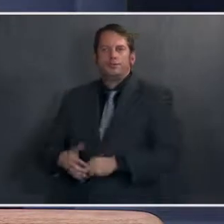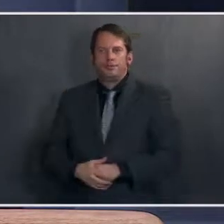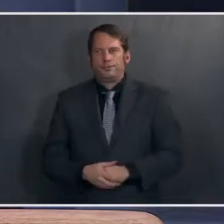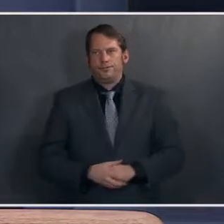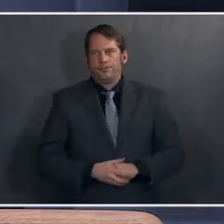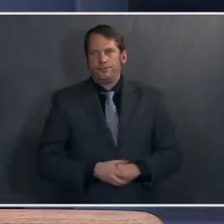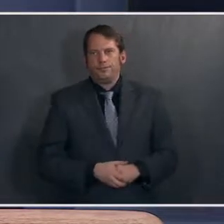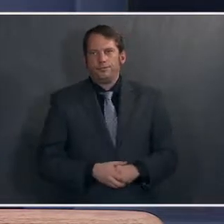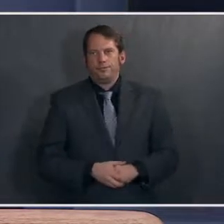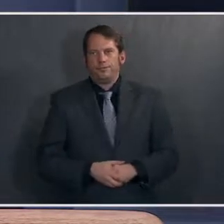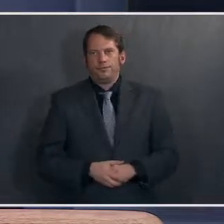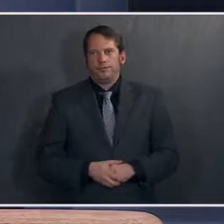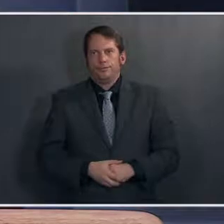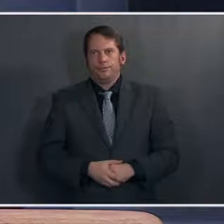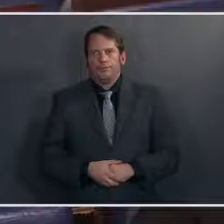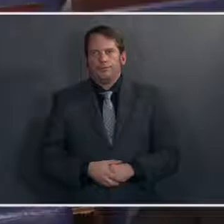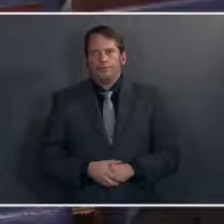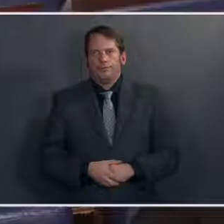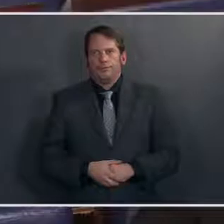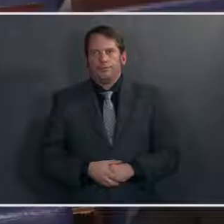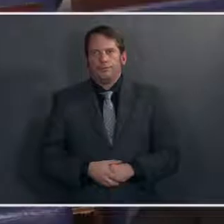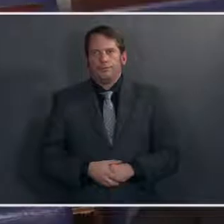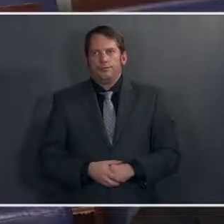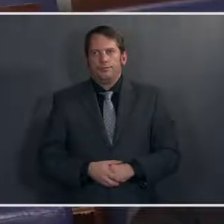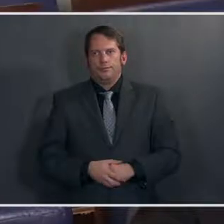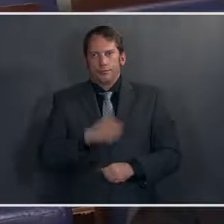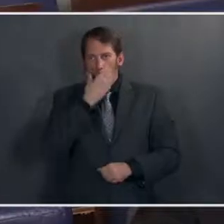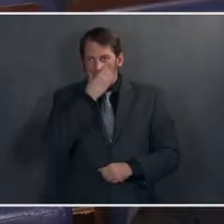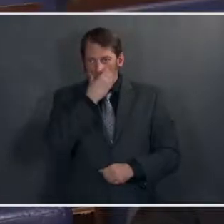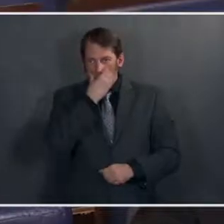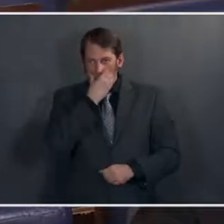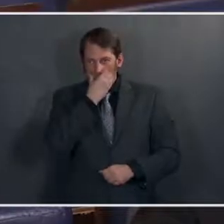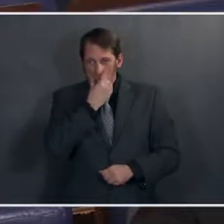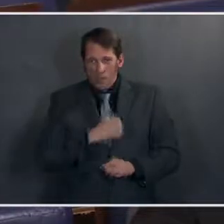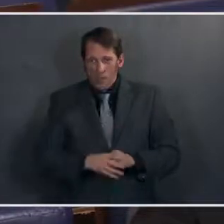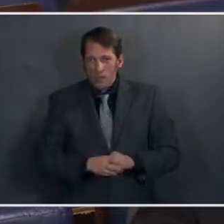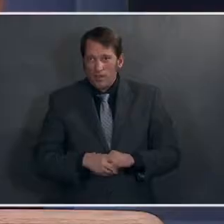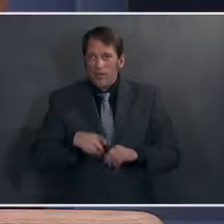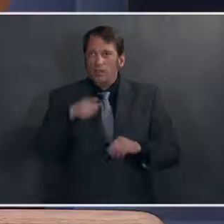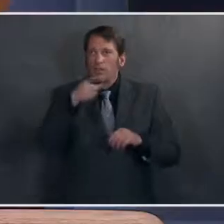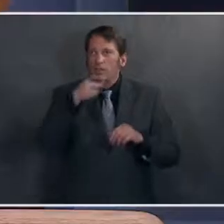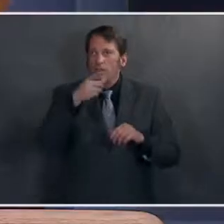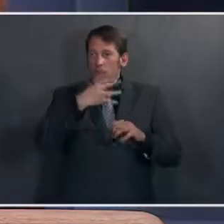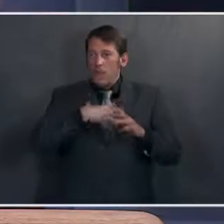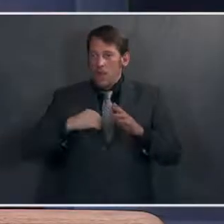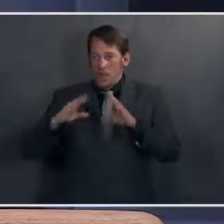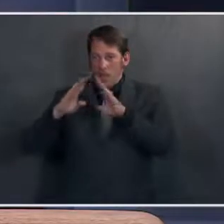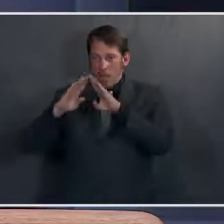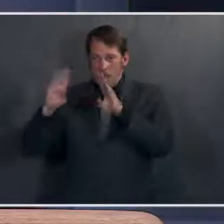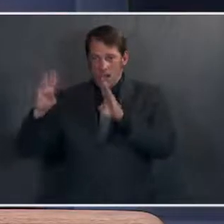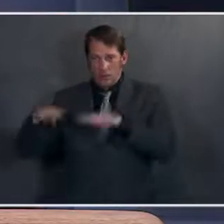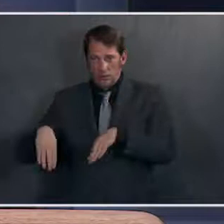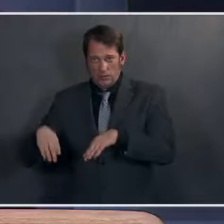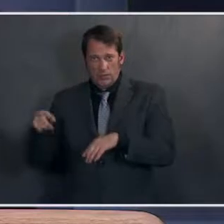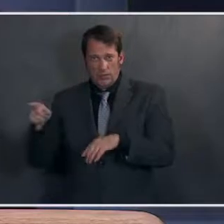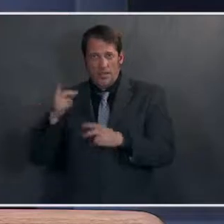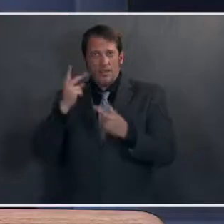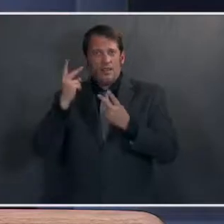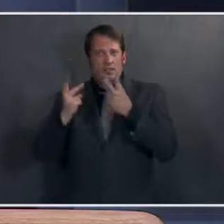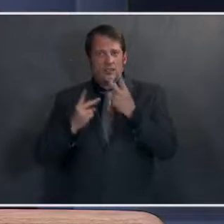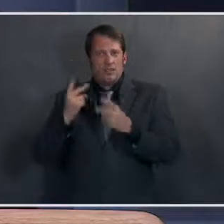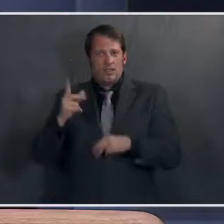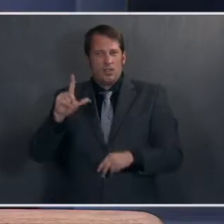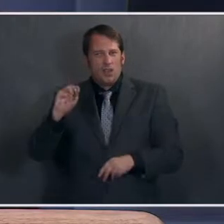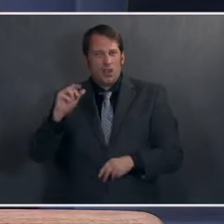figure out if you can technically access the Trump administration visitor logs? I was. We cannot. That is under the purview